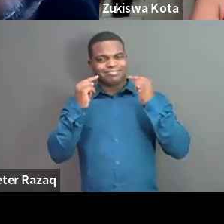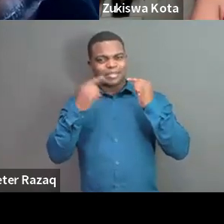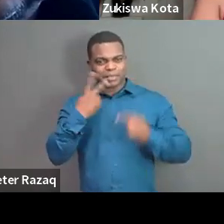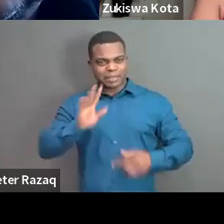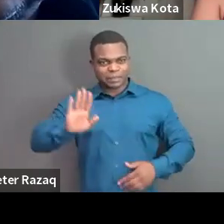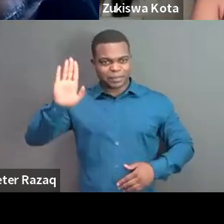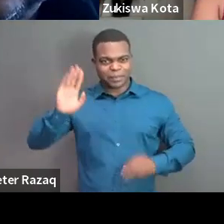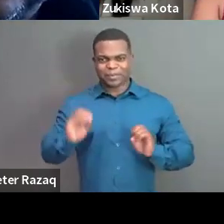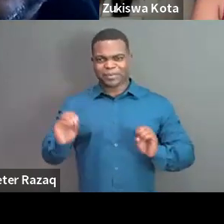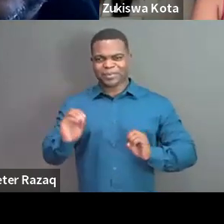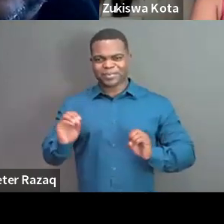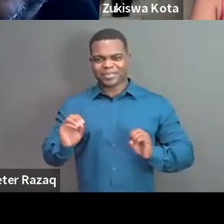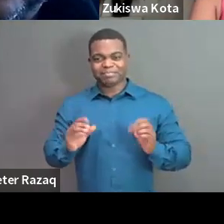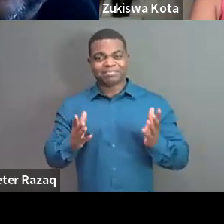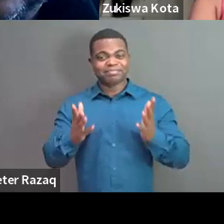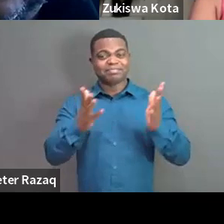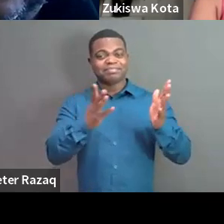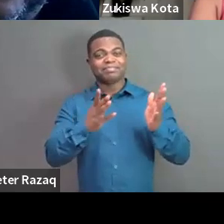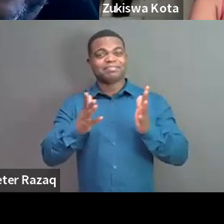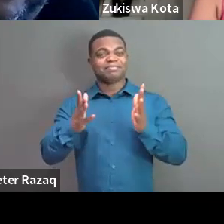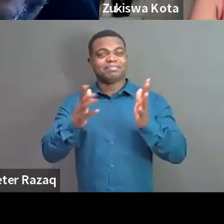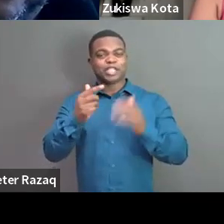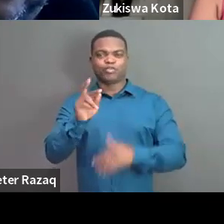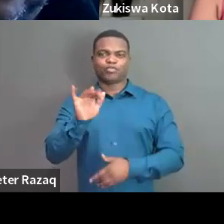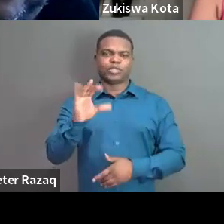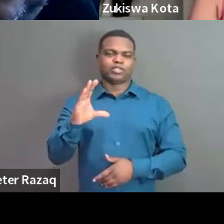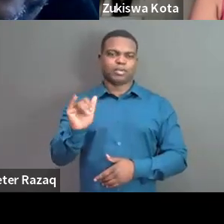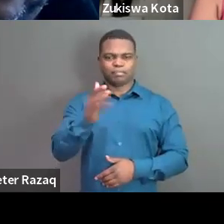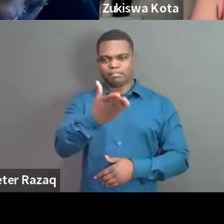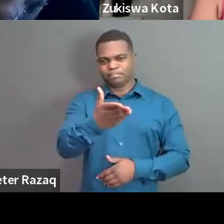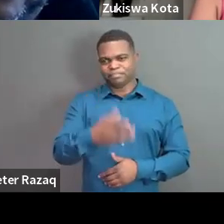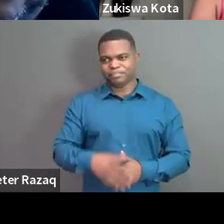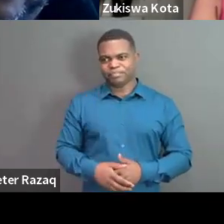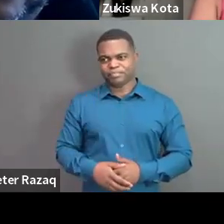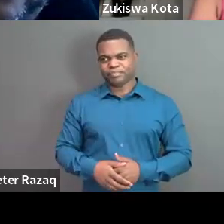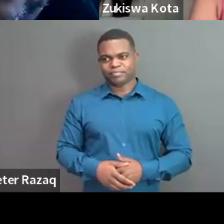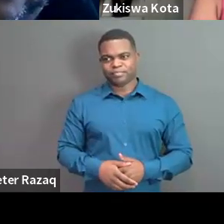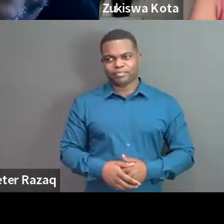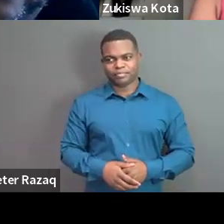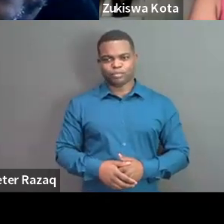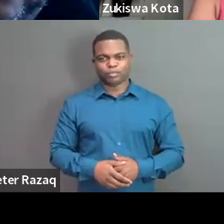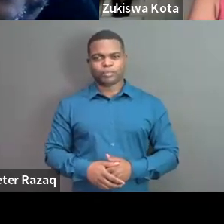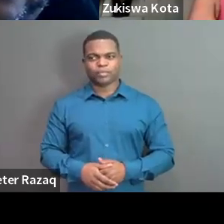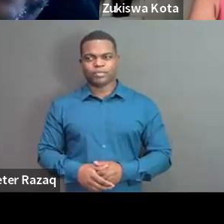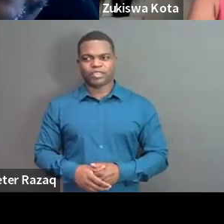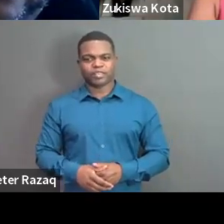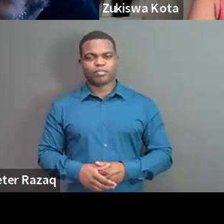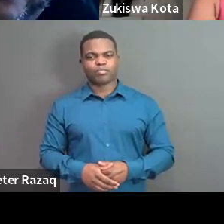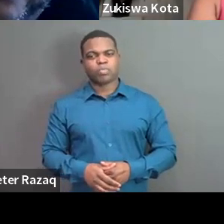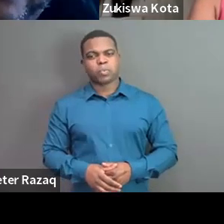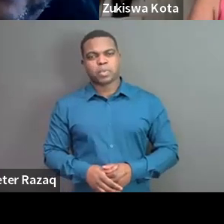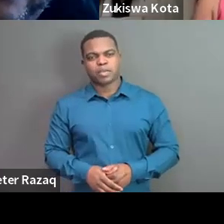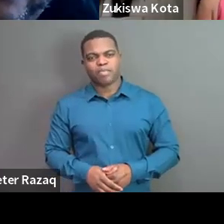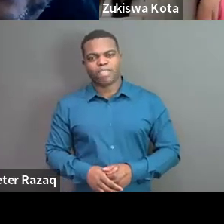one. Yeah, thank you very much, Saki. Are there communities that we're not addressing that the prescribers rule, urban, that we're